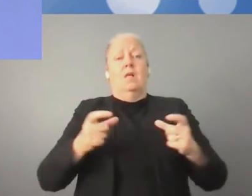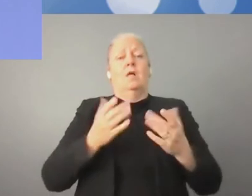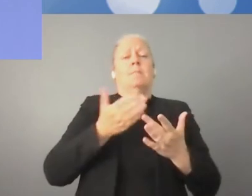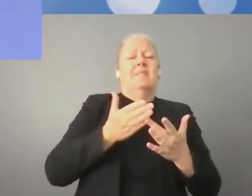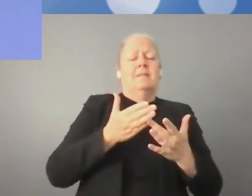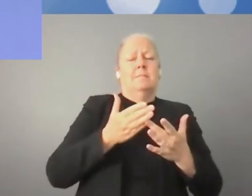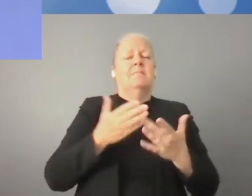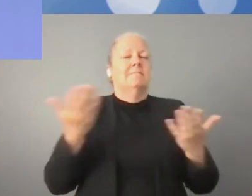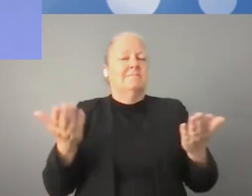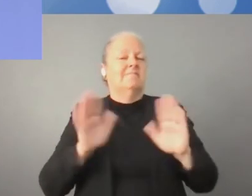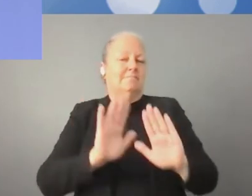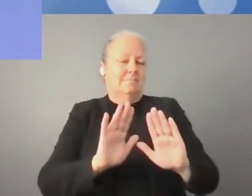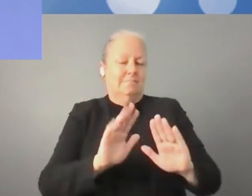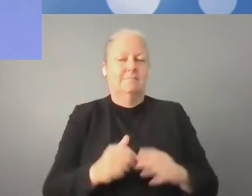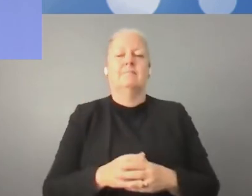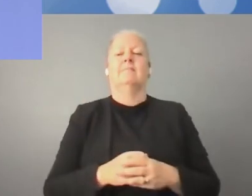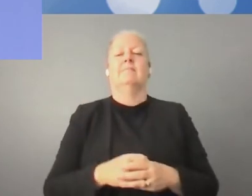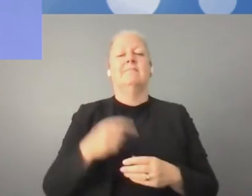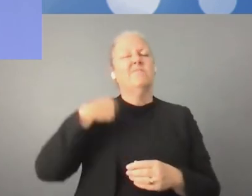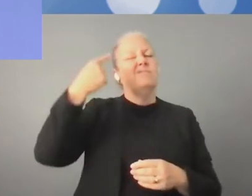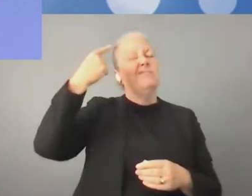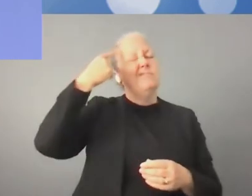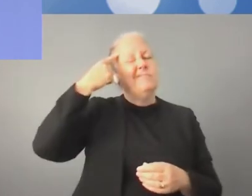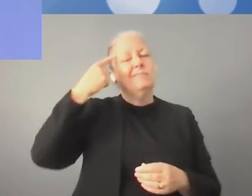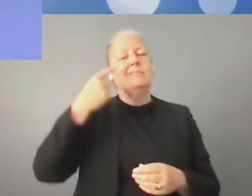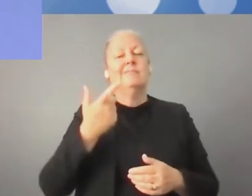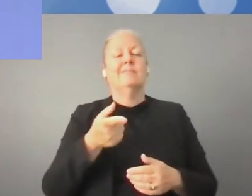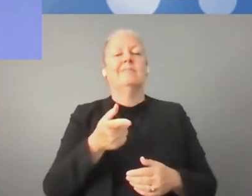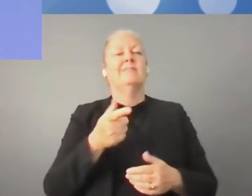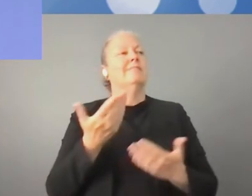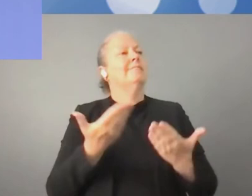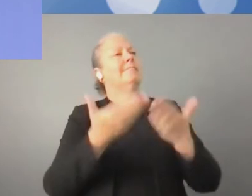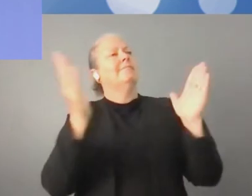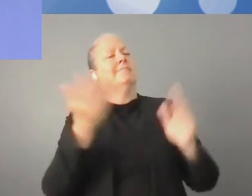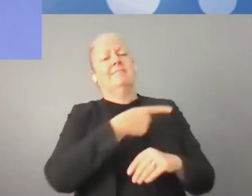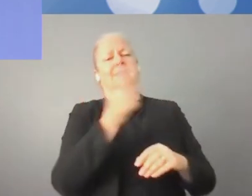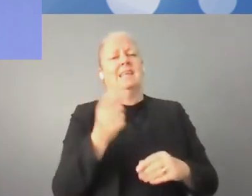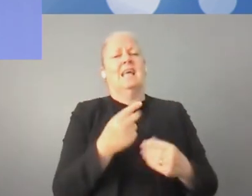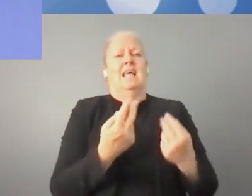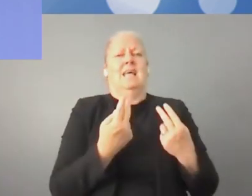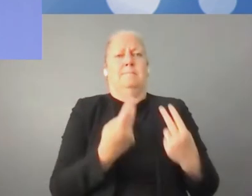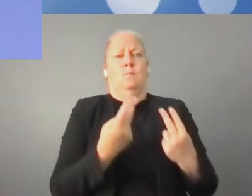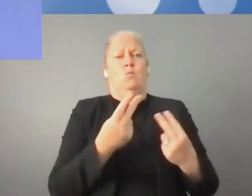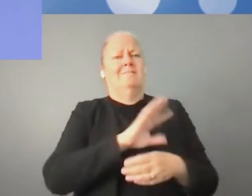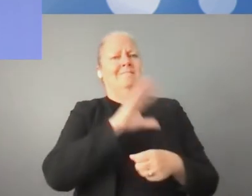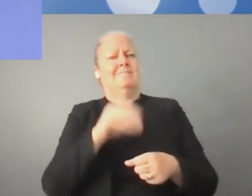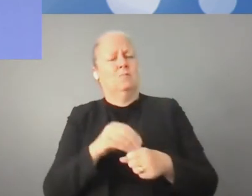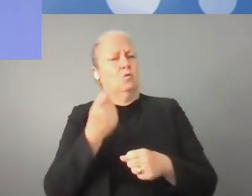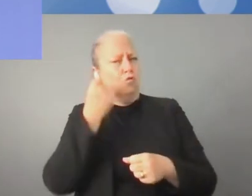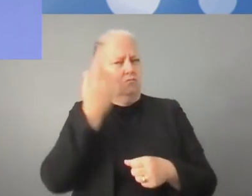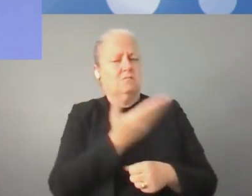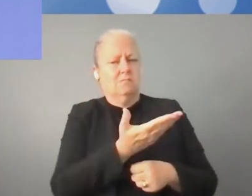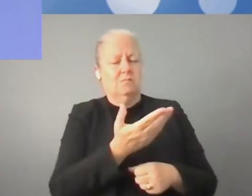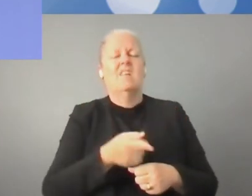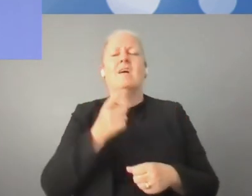is where uh the public authorities have an important role to play as for financing and i have to